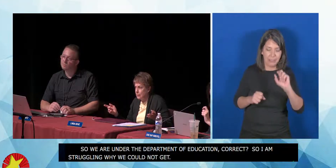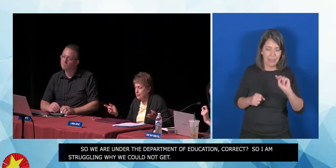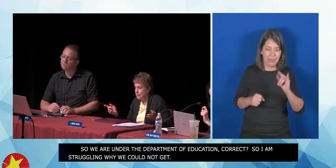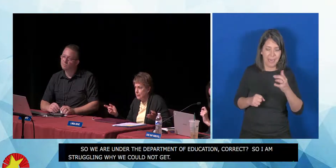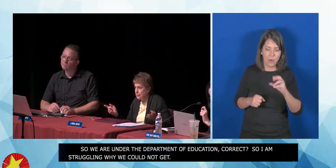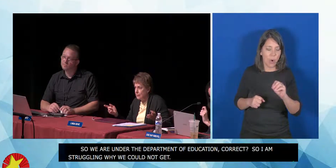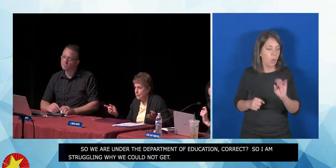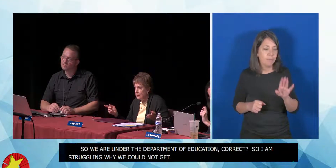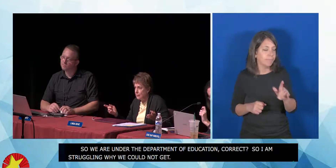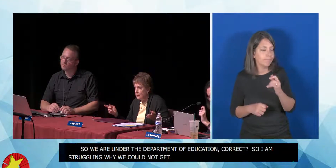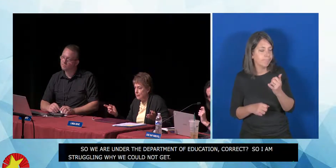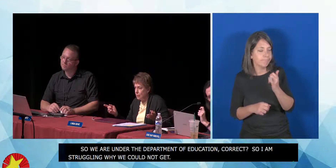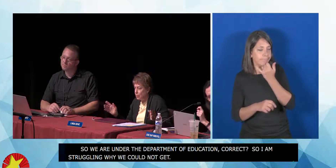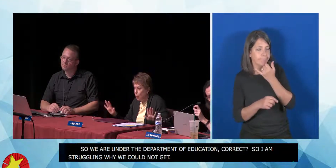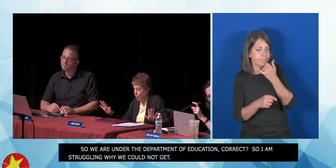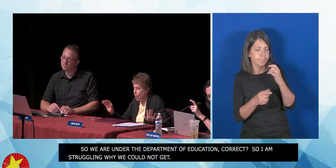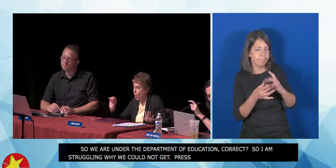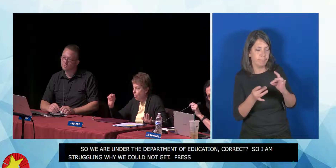Department of Education.